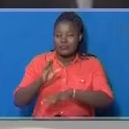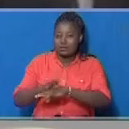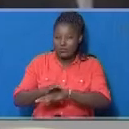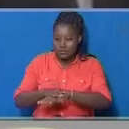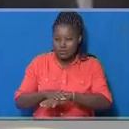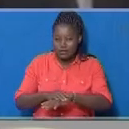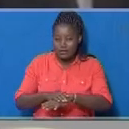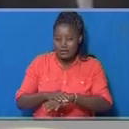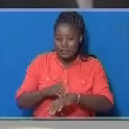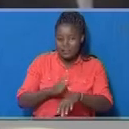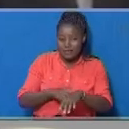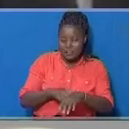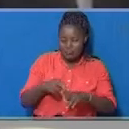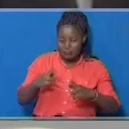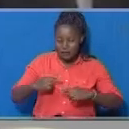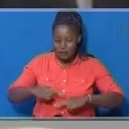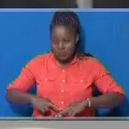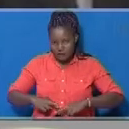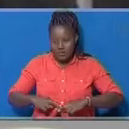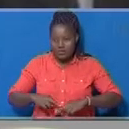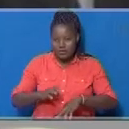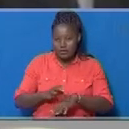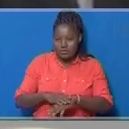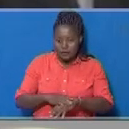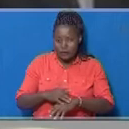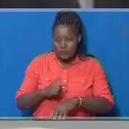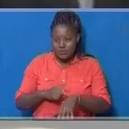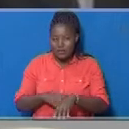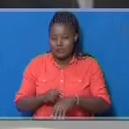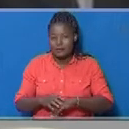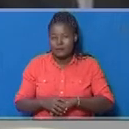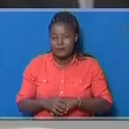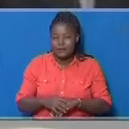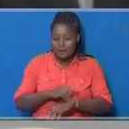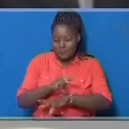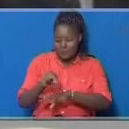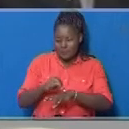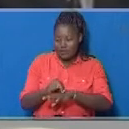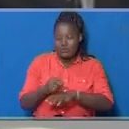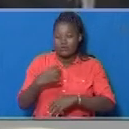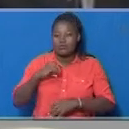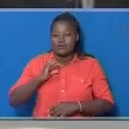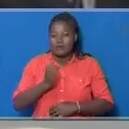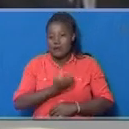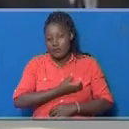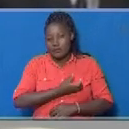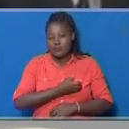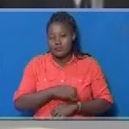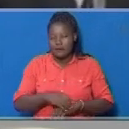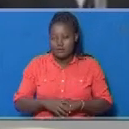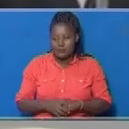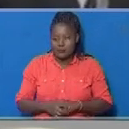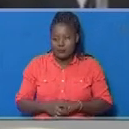sober and sober moments. Kwa taifa letu. Hii ni message kubwa,